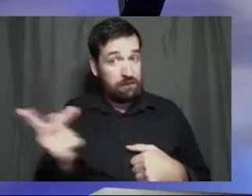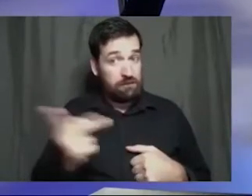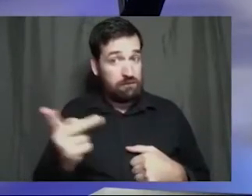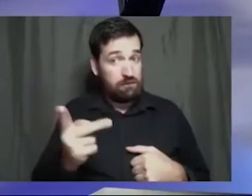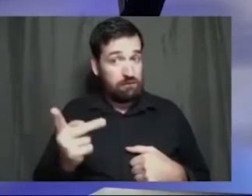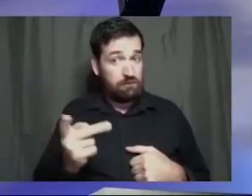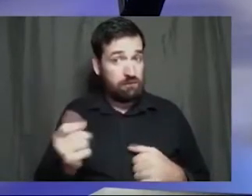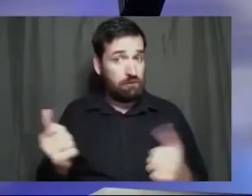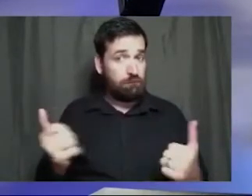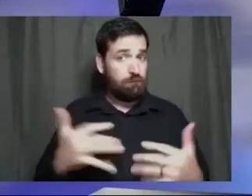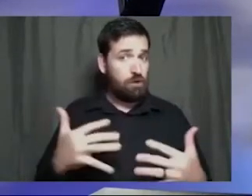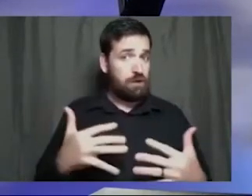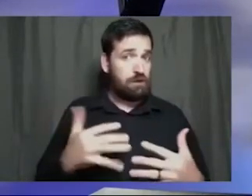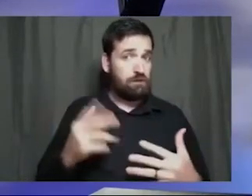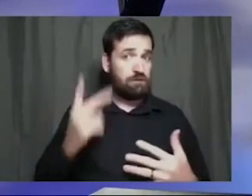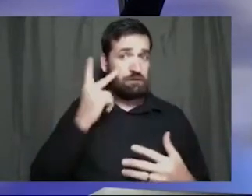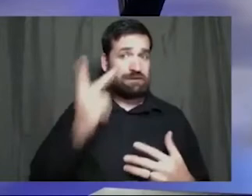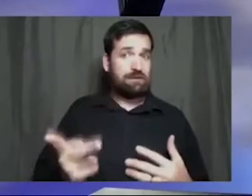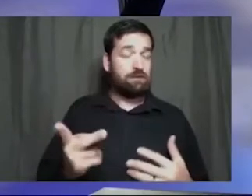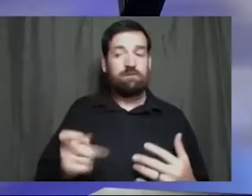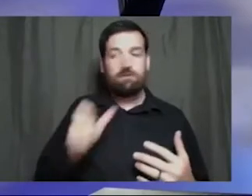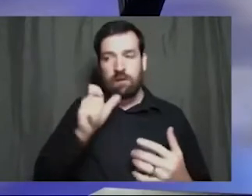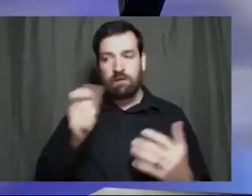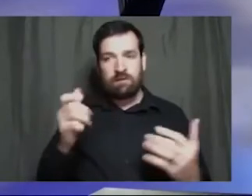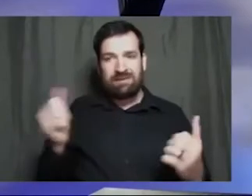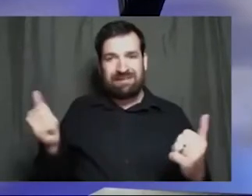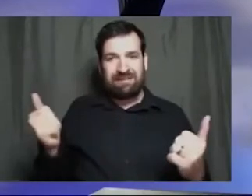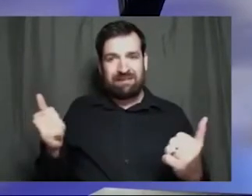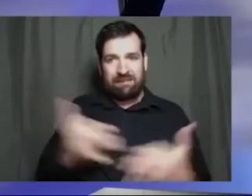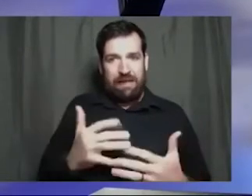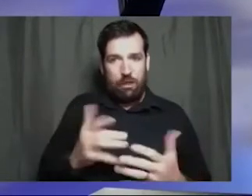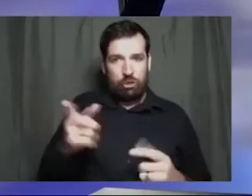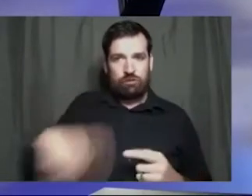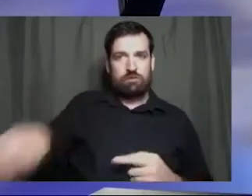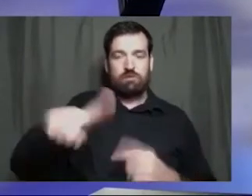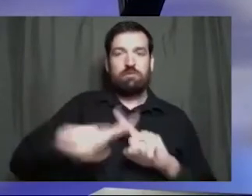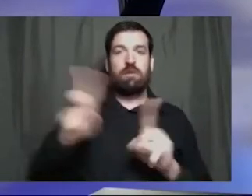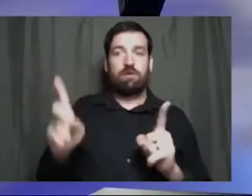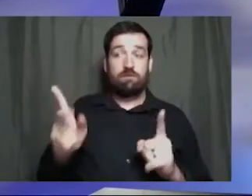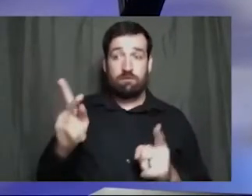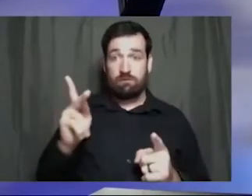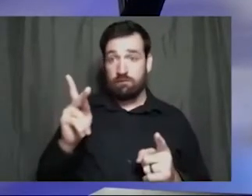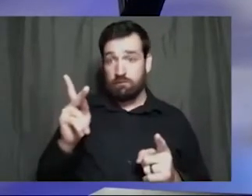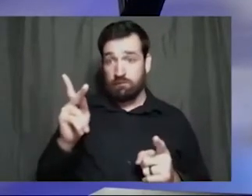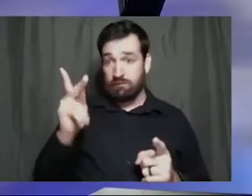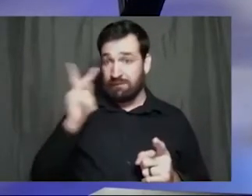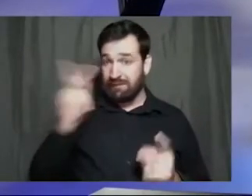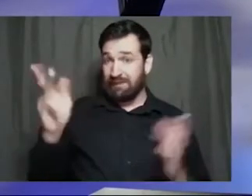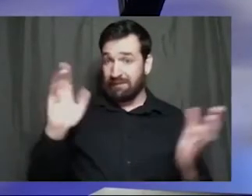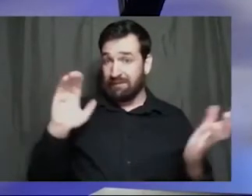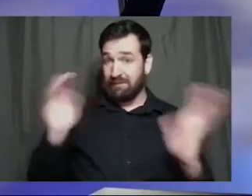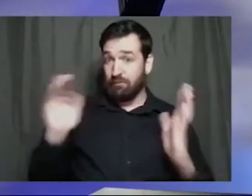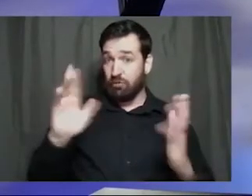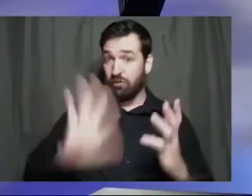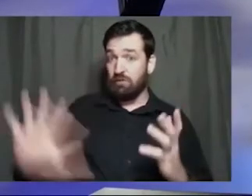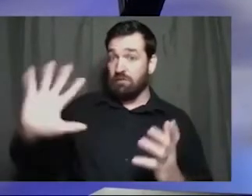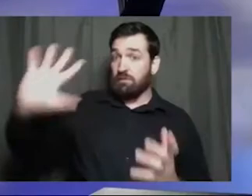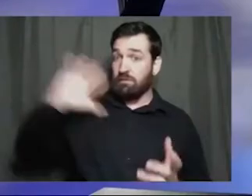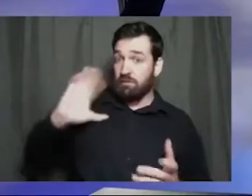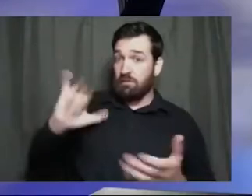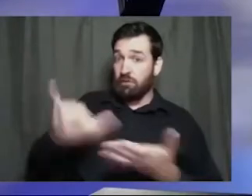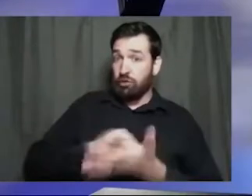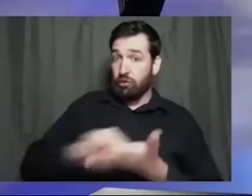seeing, not to be a scare factor, that we could ever see anything that looked anything similar to what we saw in New York City those early days? Oh, I think